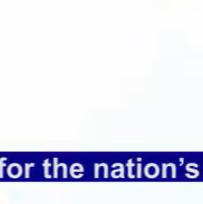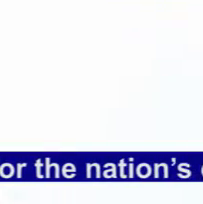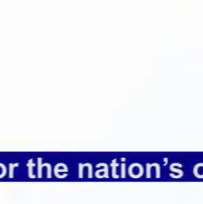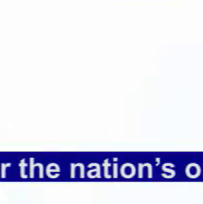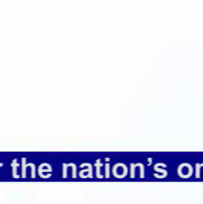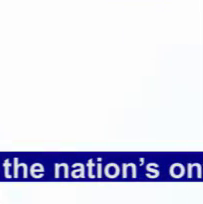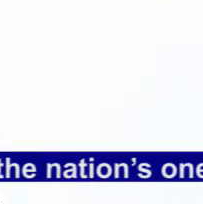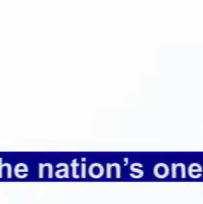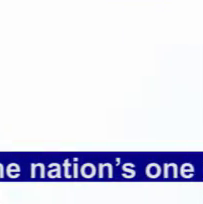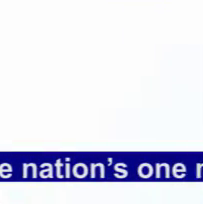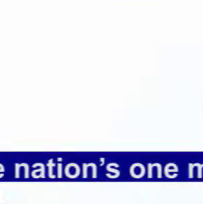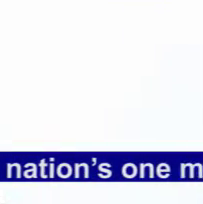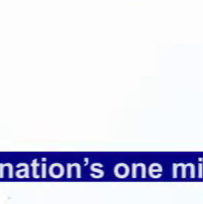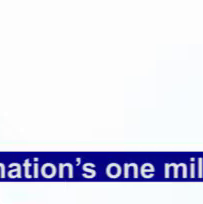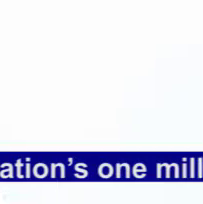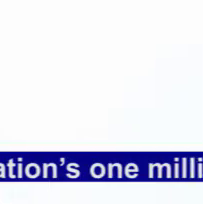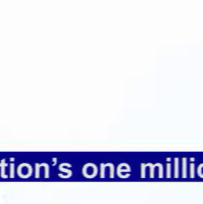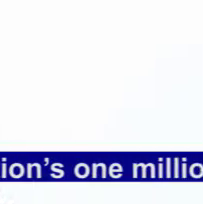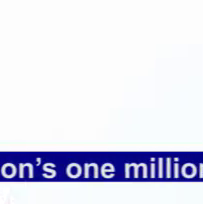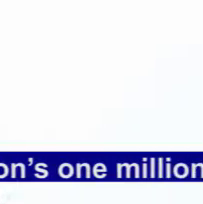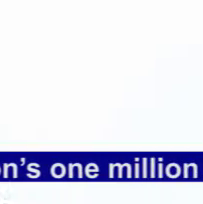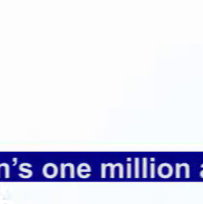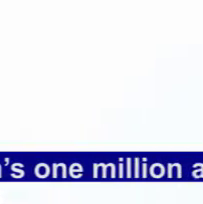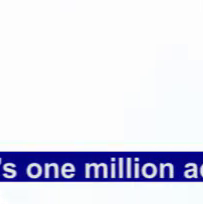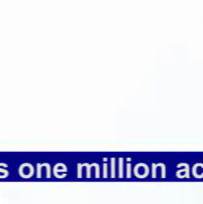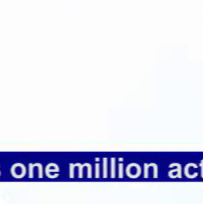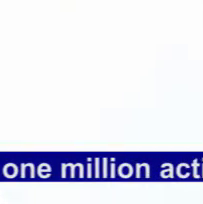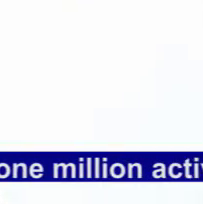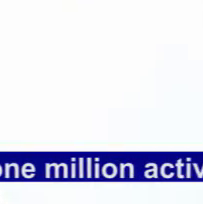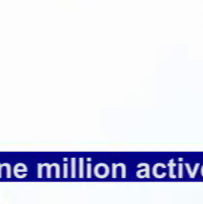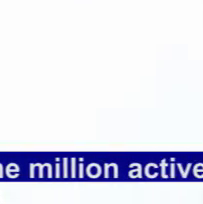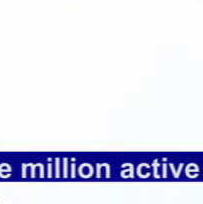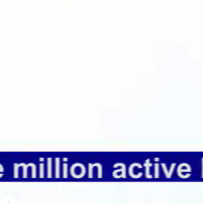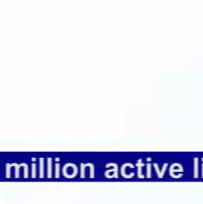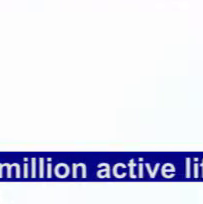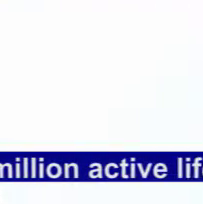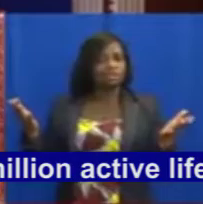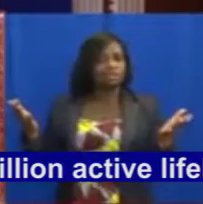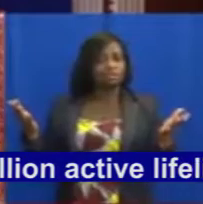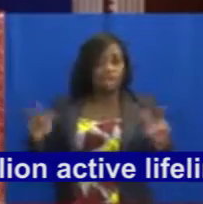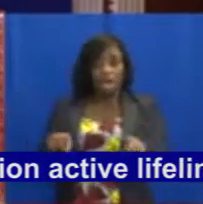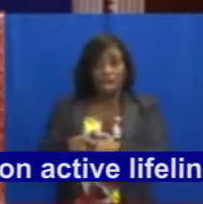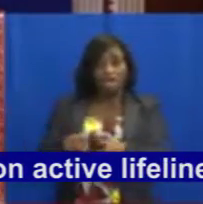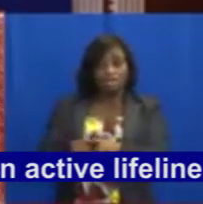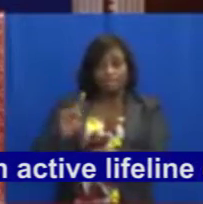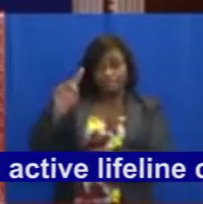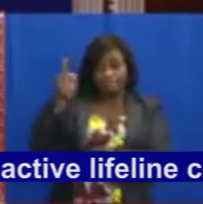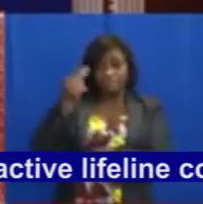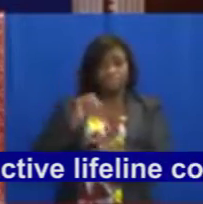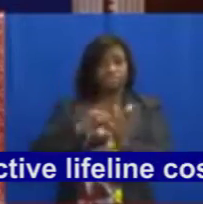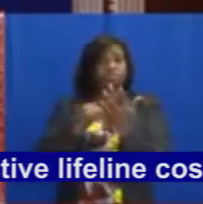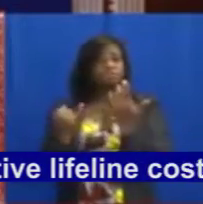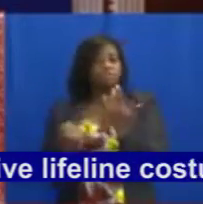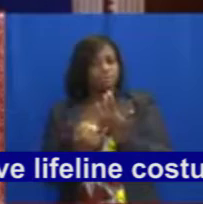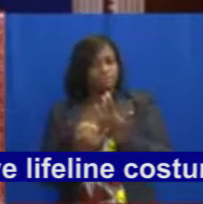the CMGATV kasebo no AC yen hwe nsem bia edi kasebo imu akotne Ghana man penin na adu danko